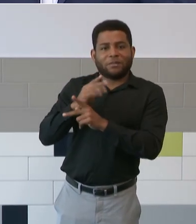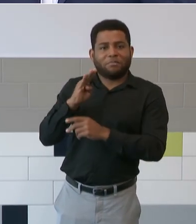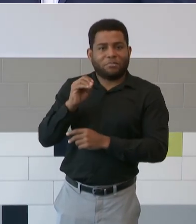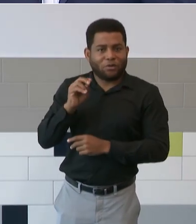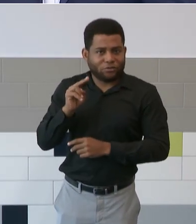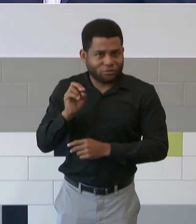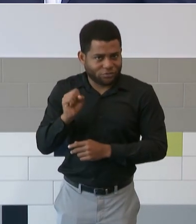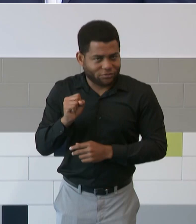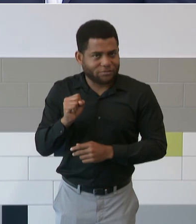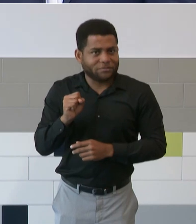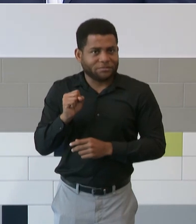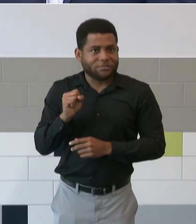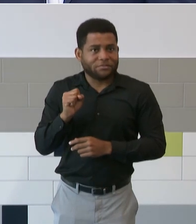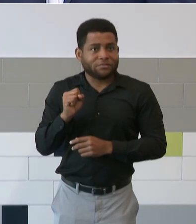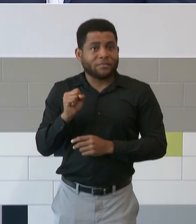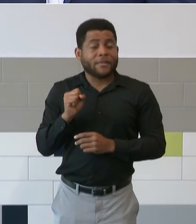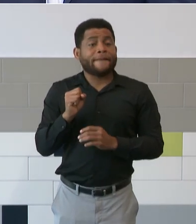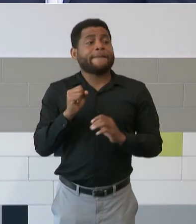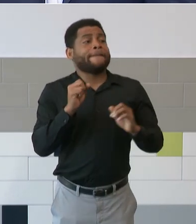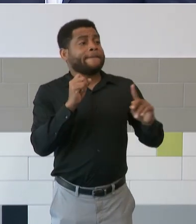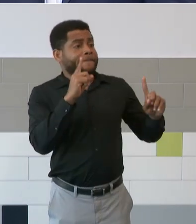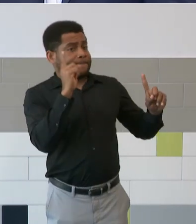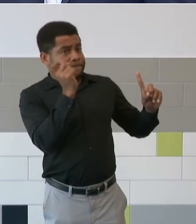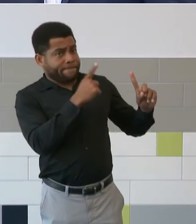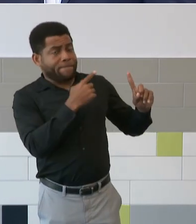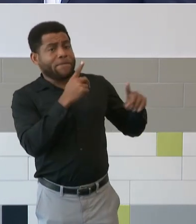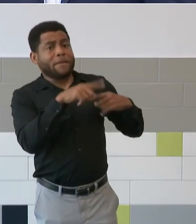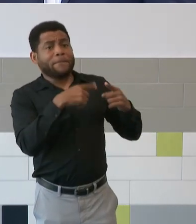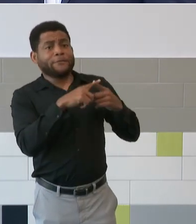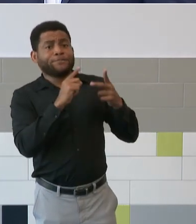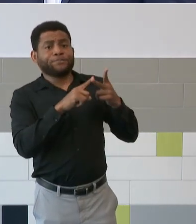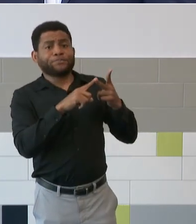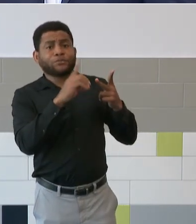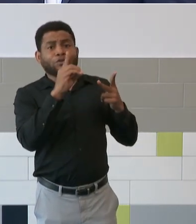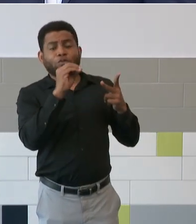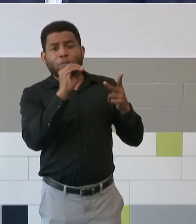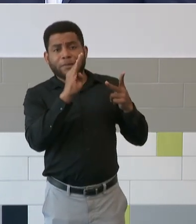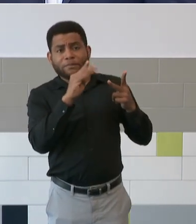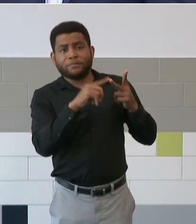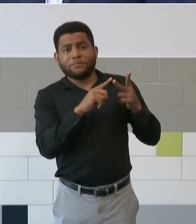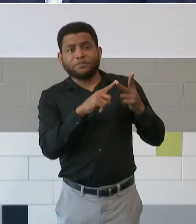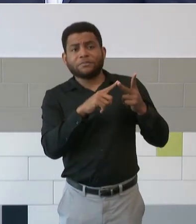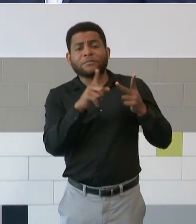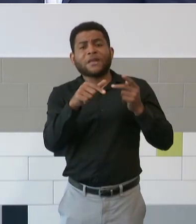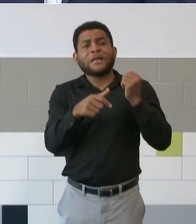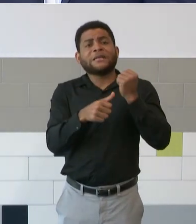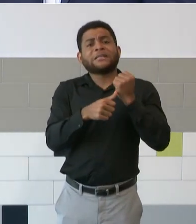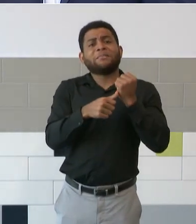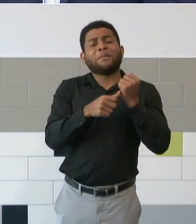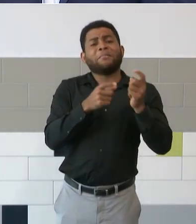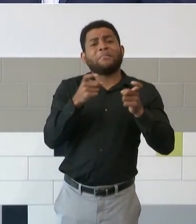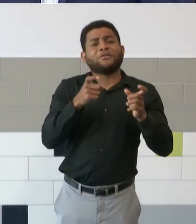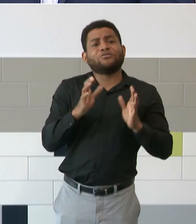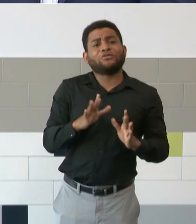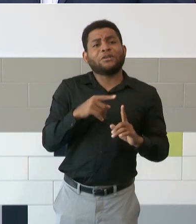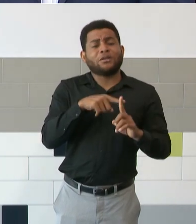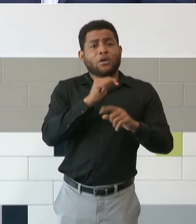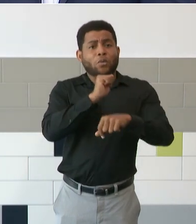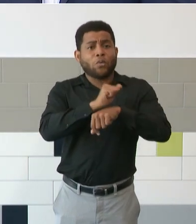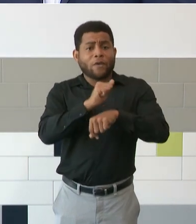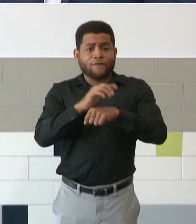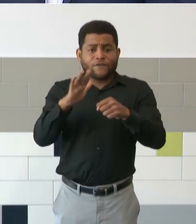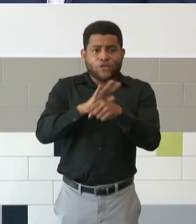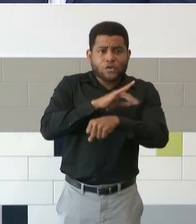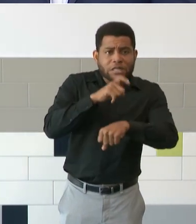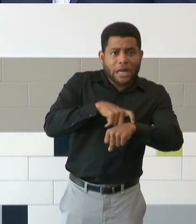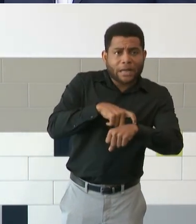Deputy Director, Carolyn Leon, at Department of Buildings, who had a full-time job at Freddie Mac while on DC government time, and was serving as